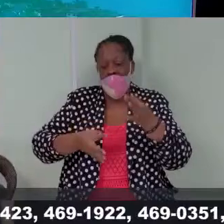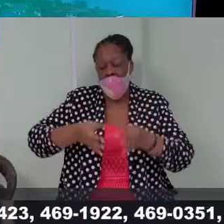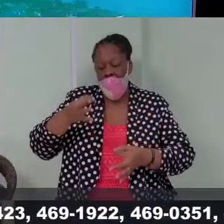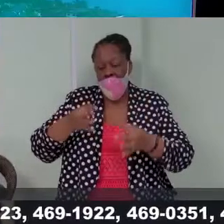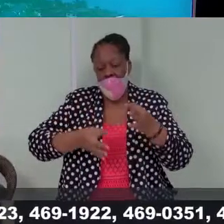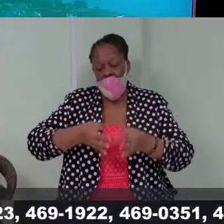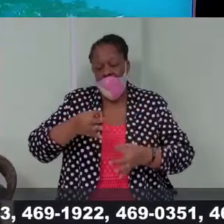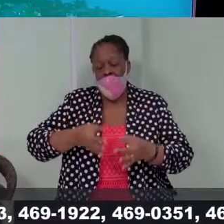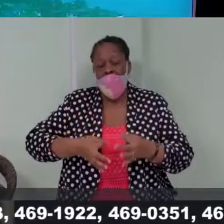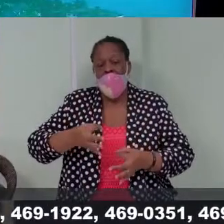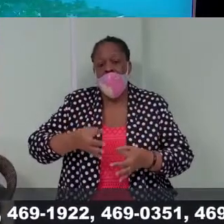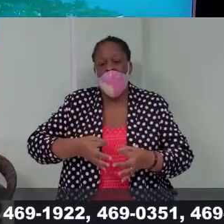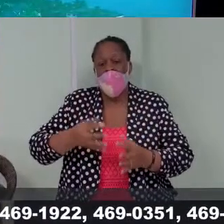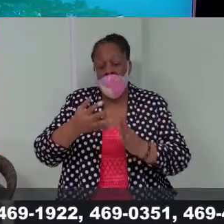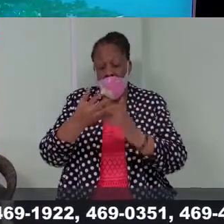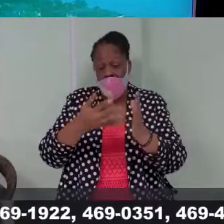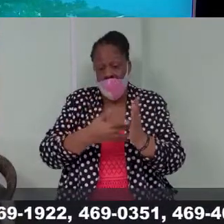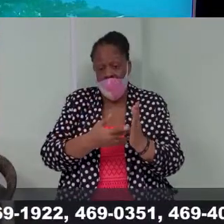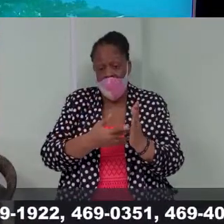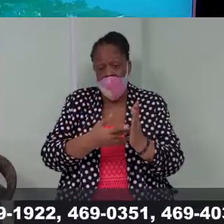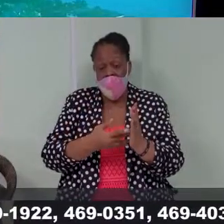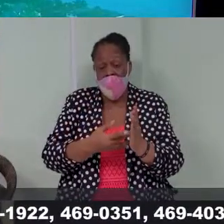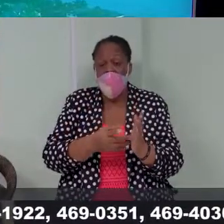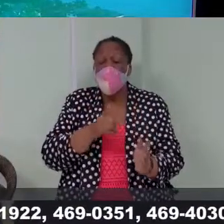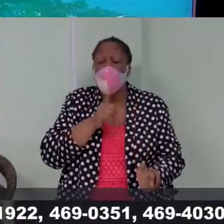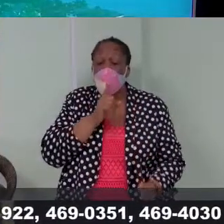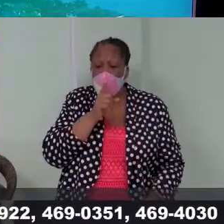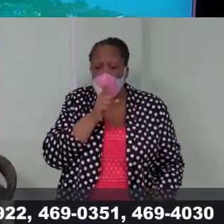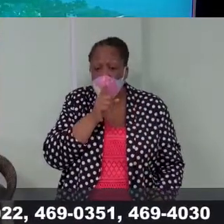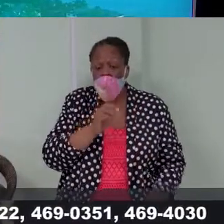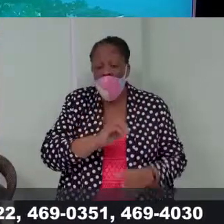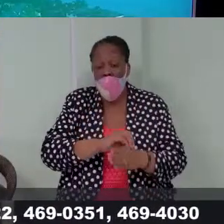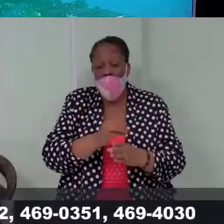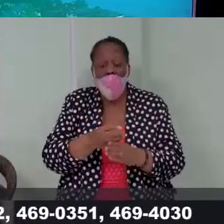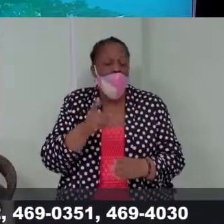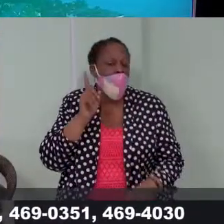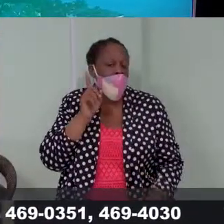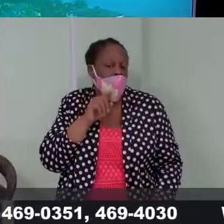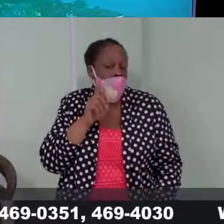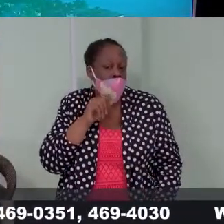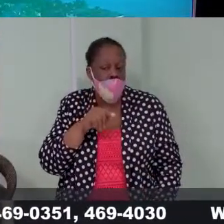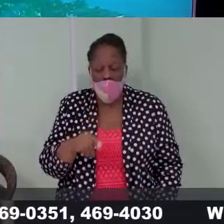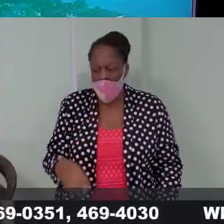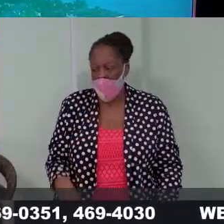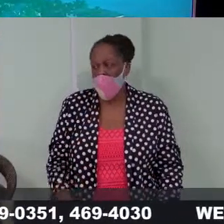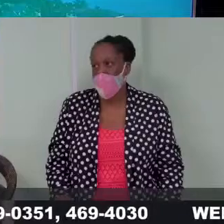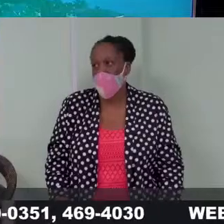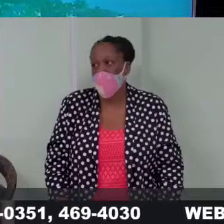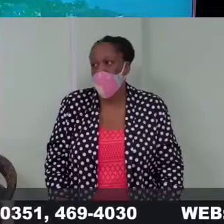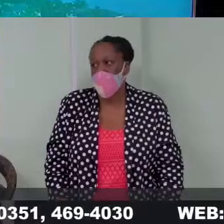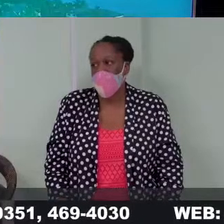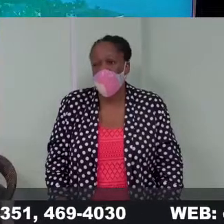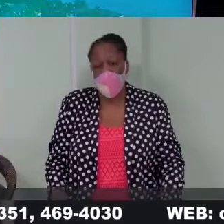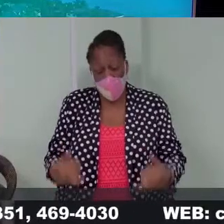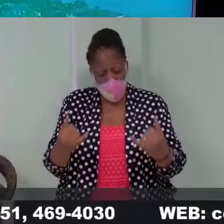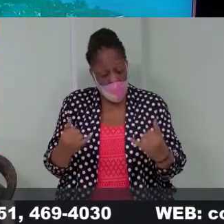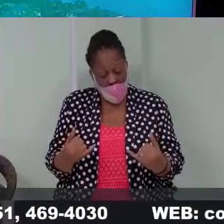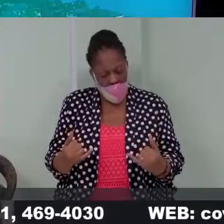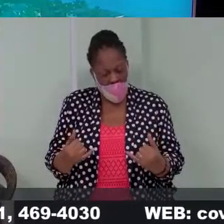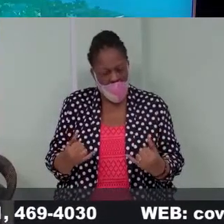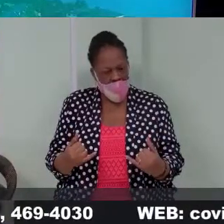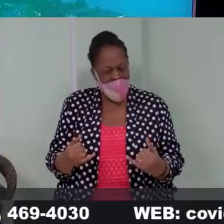from the inbound passengers. And to date, I am not sure. I don't think we've come across any